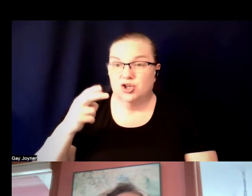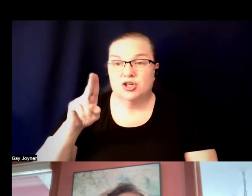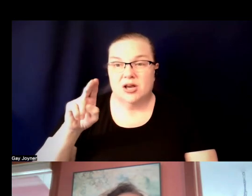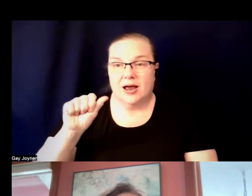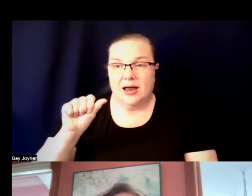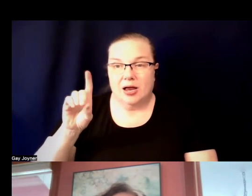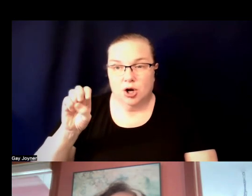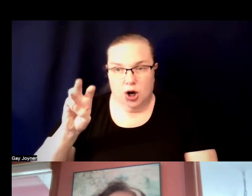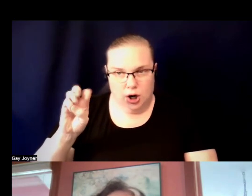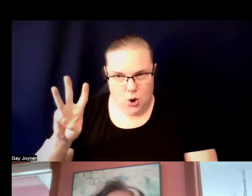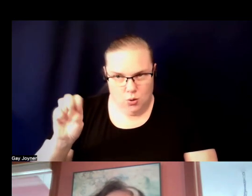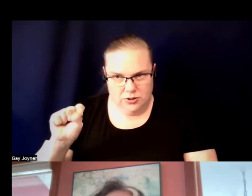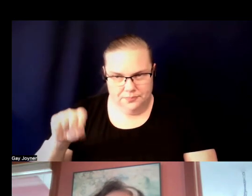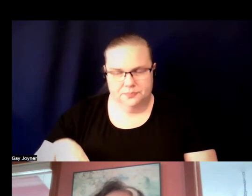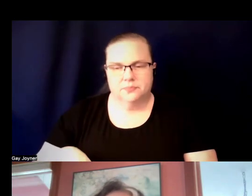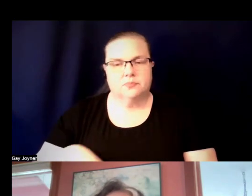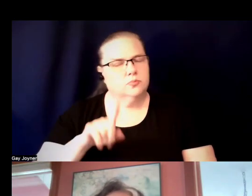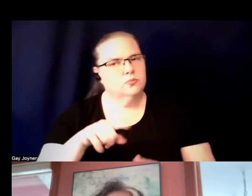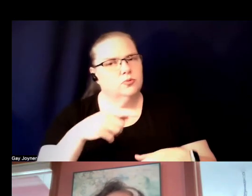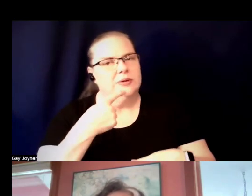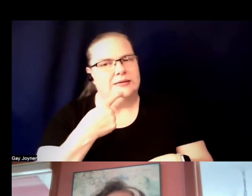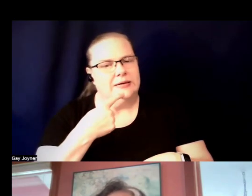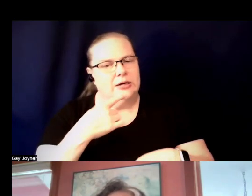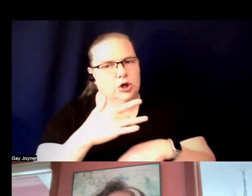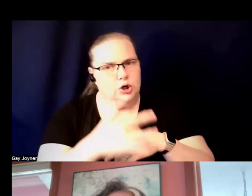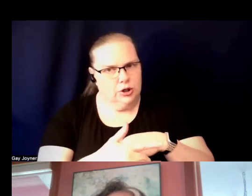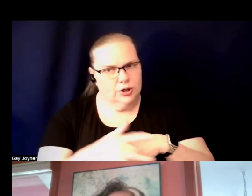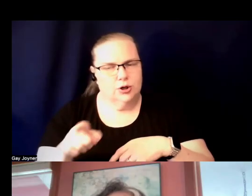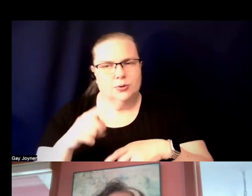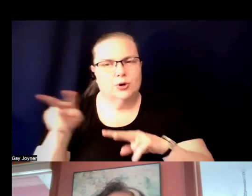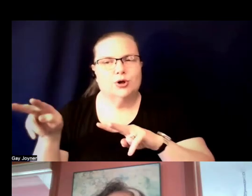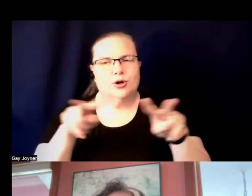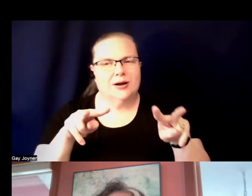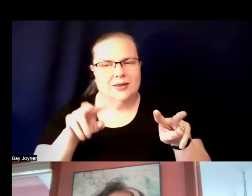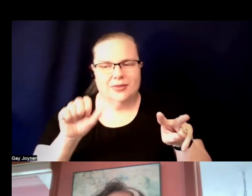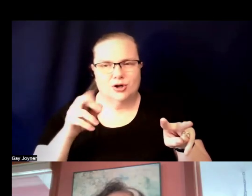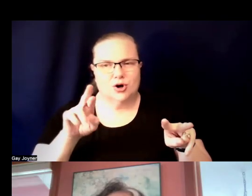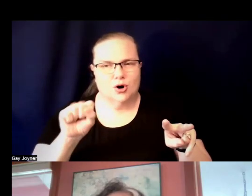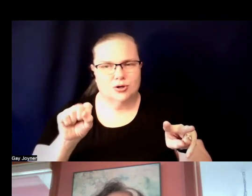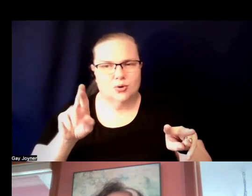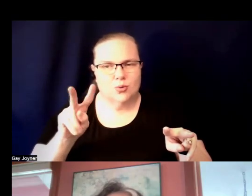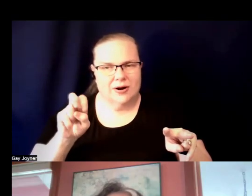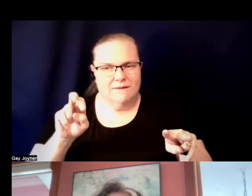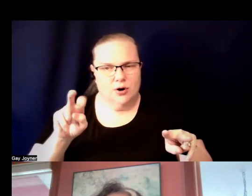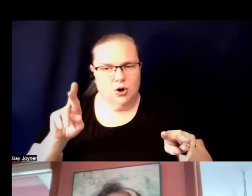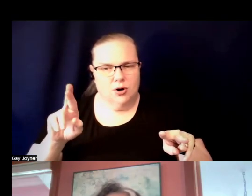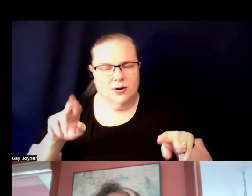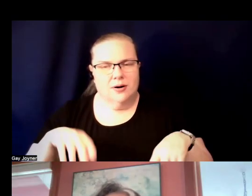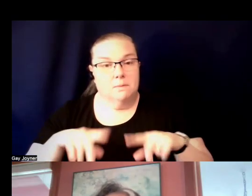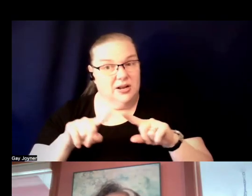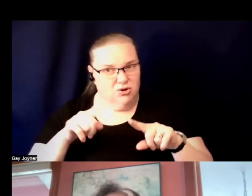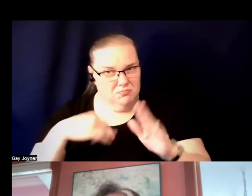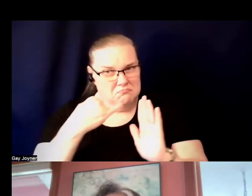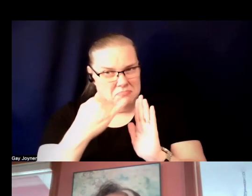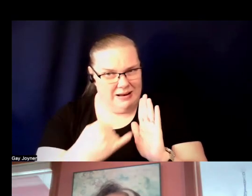And earlier some, you mentioned looking out your window to see the Charles River and the Esplanade. Mhm. Did you ever paint those scenes, or was that